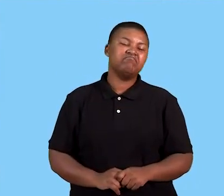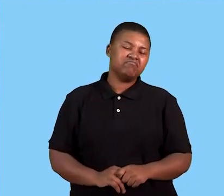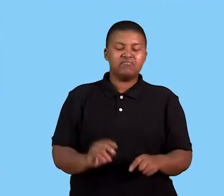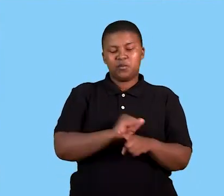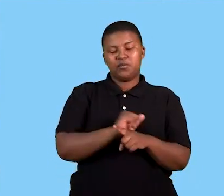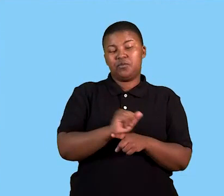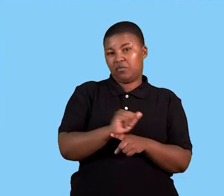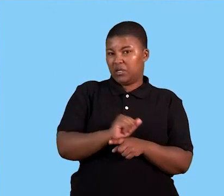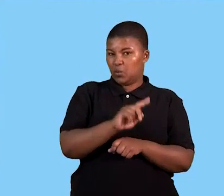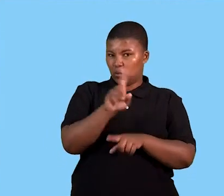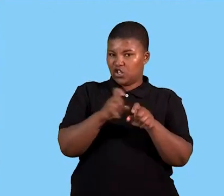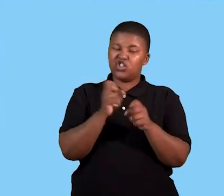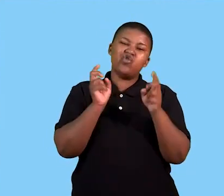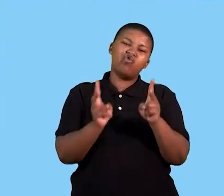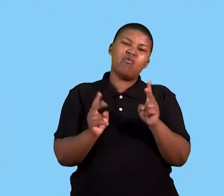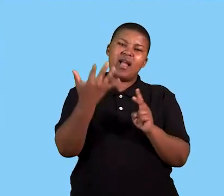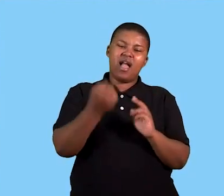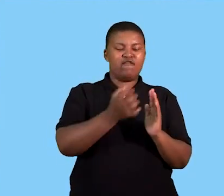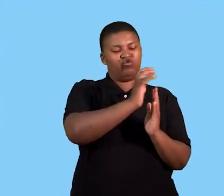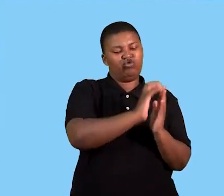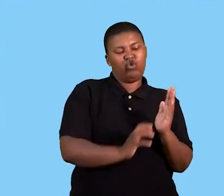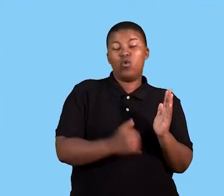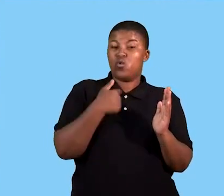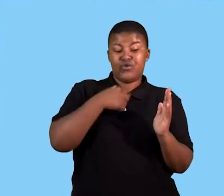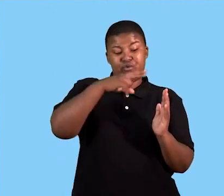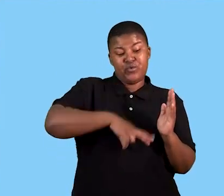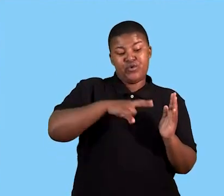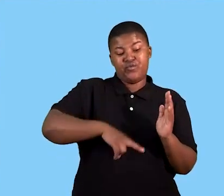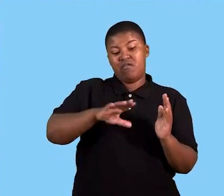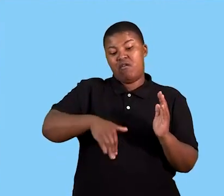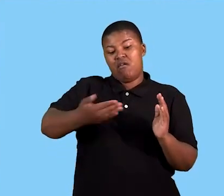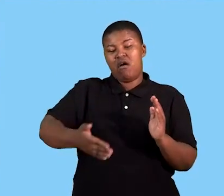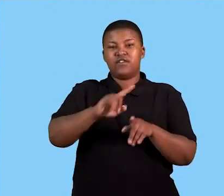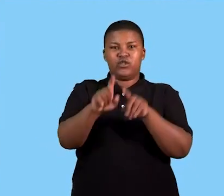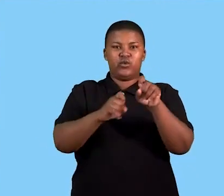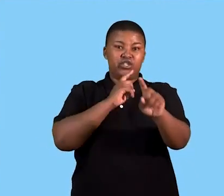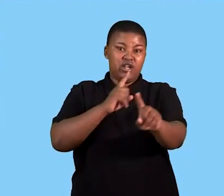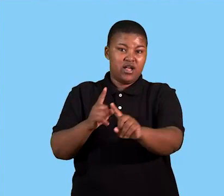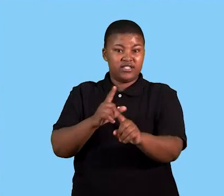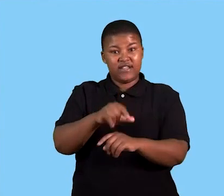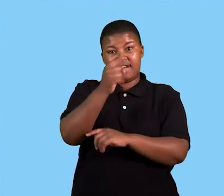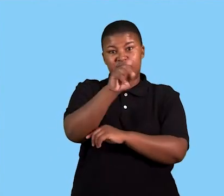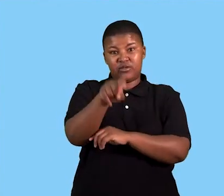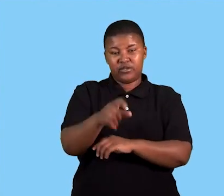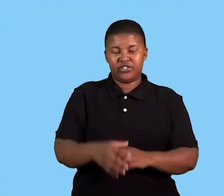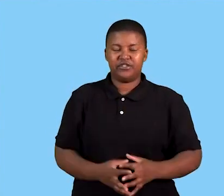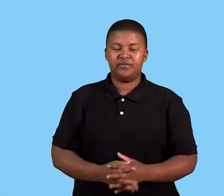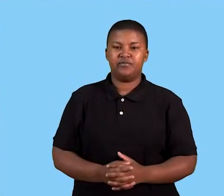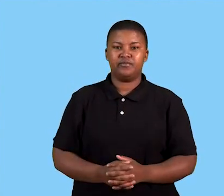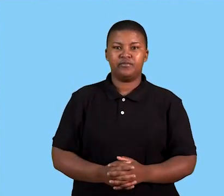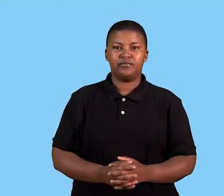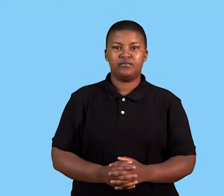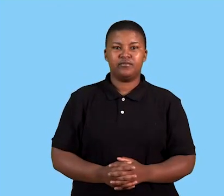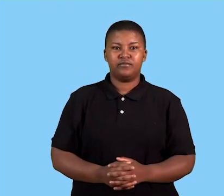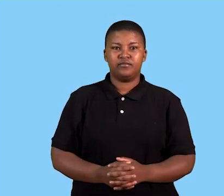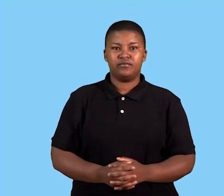normally stated with a scenario or a case study. So let's get started and look at our first question. Now